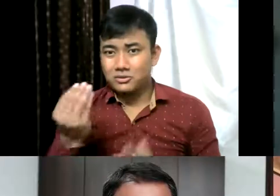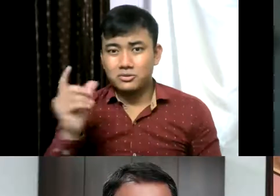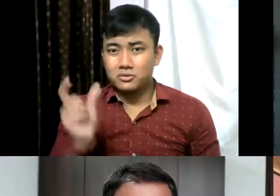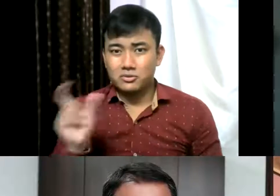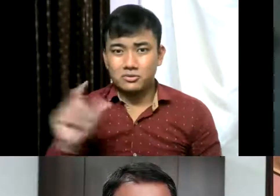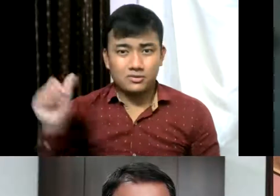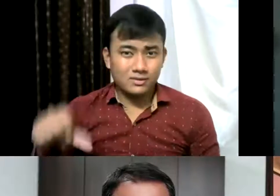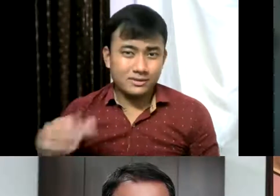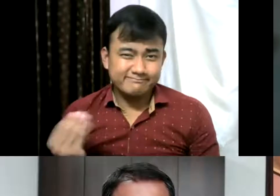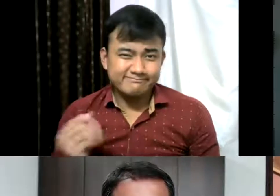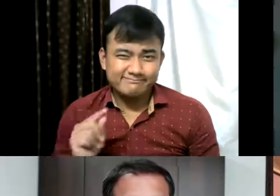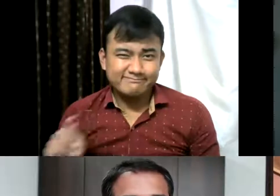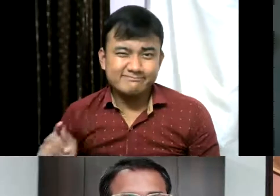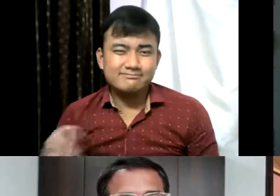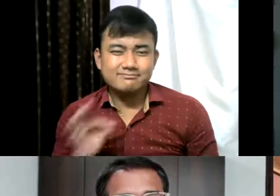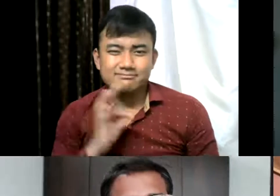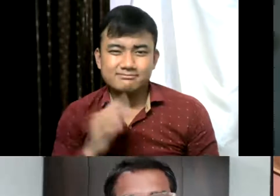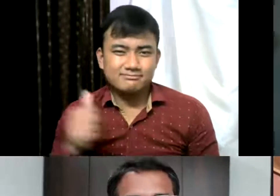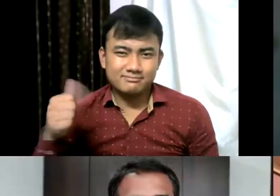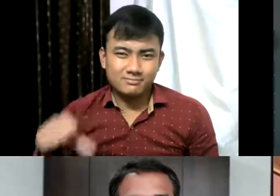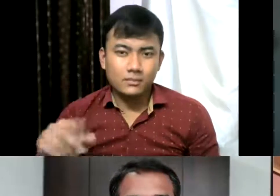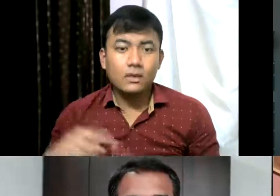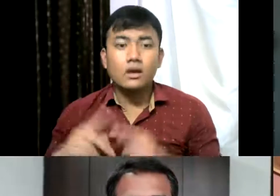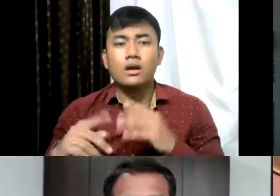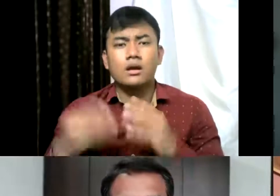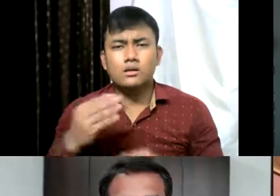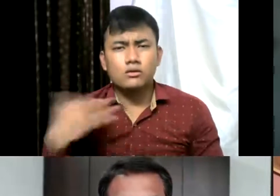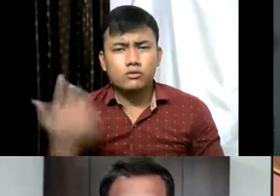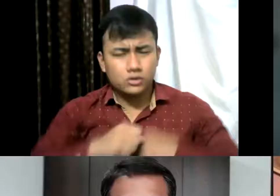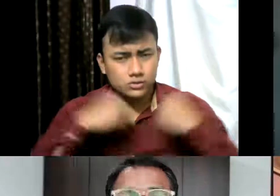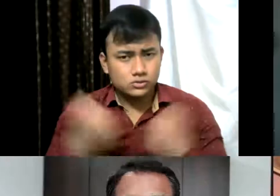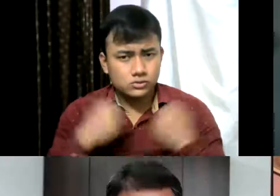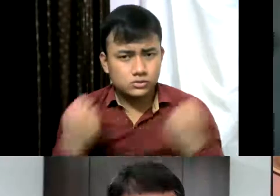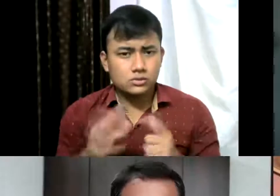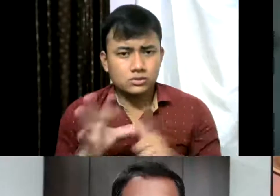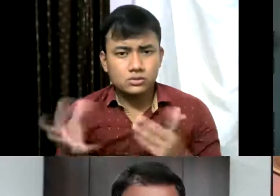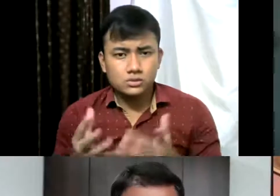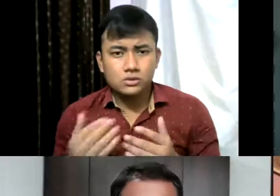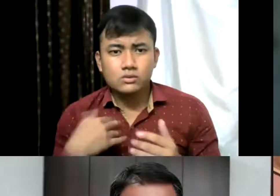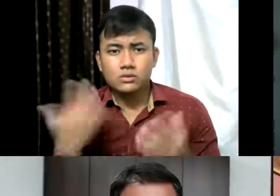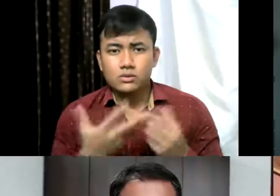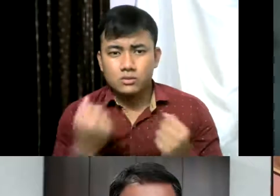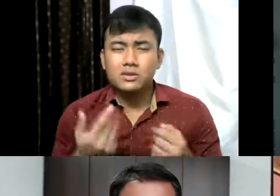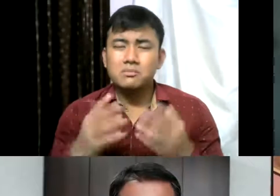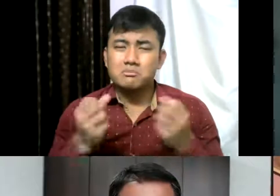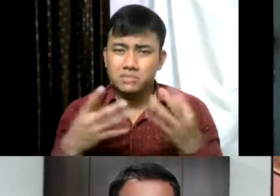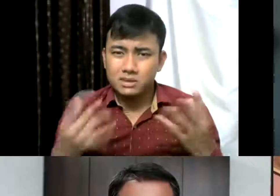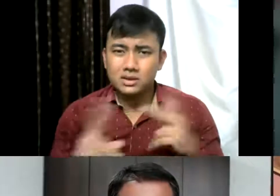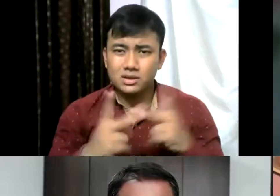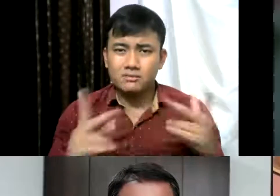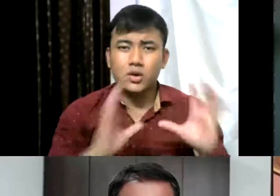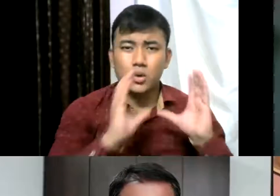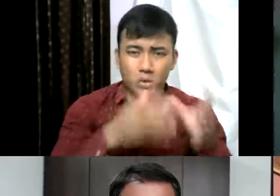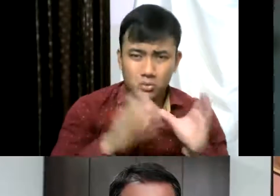That for us, we have been trying to avoid familiarity as much as possible, right? Because for many communities,